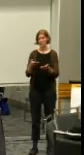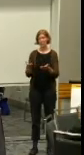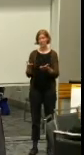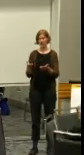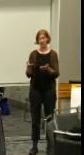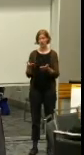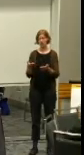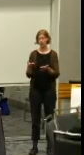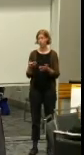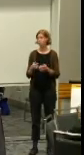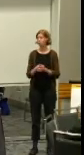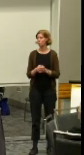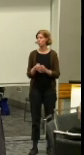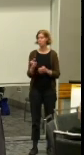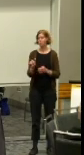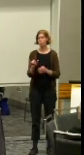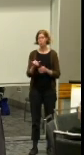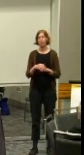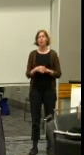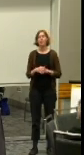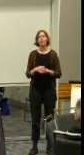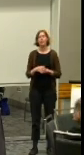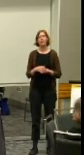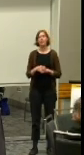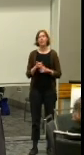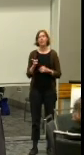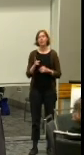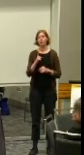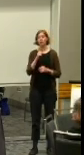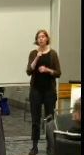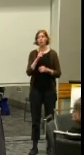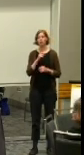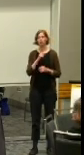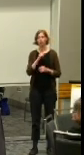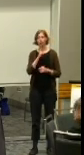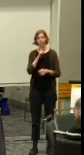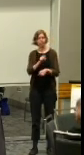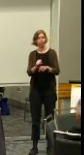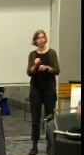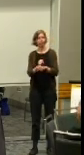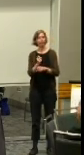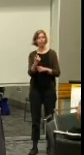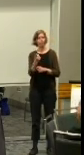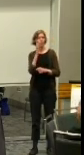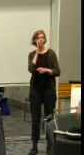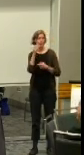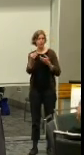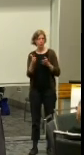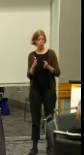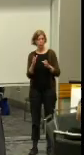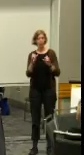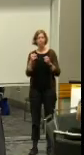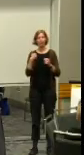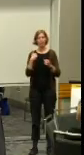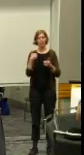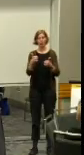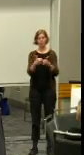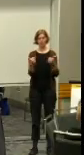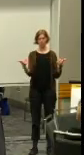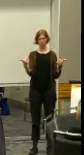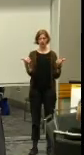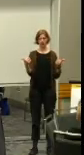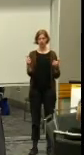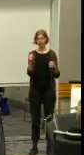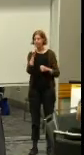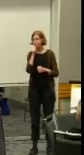These are true 1-bedroom units, so there's a clear separation between your social space and your private space. We really wanted as much natural